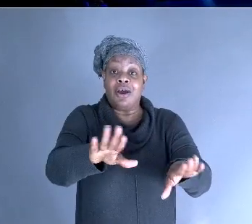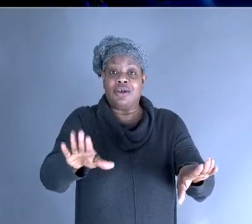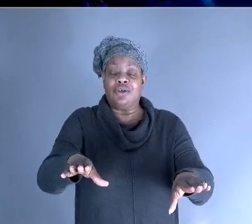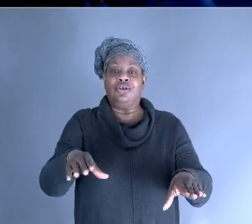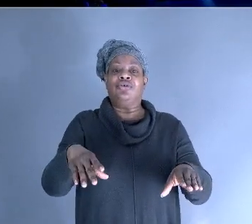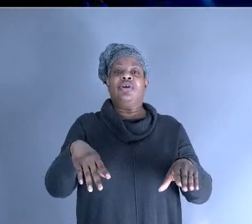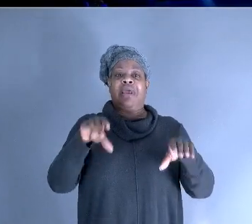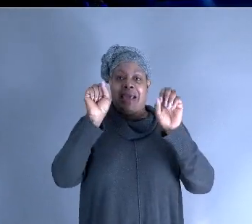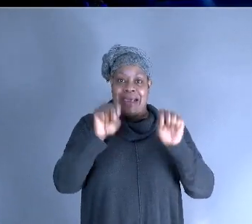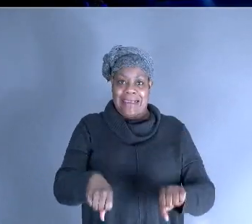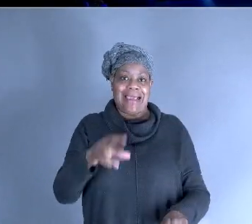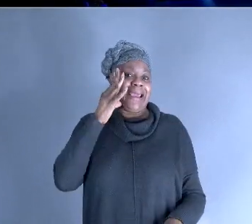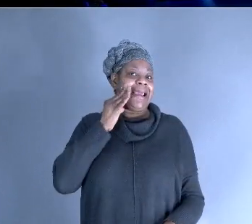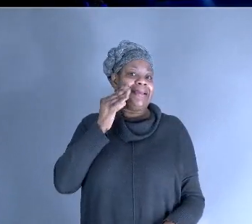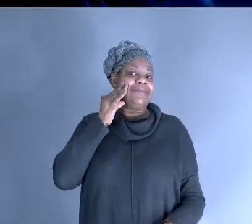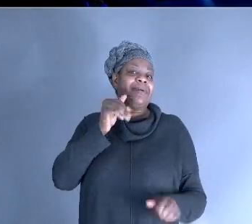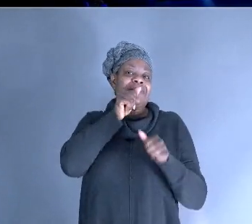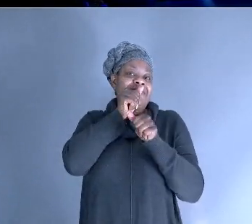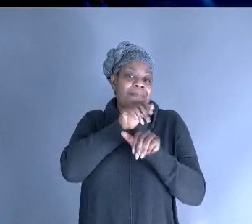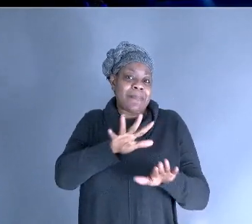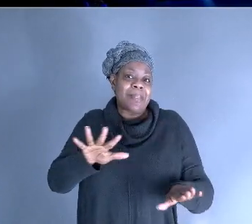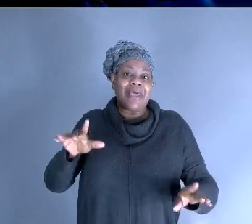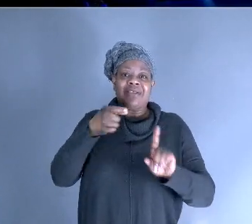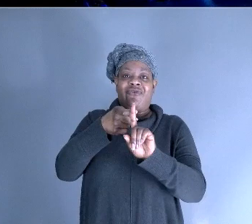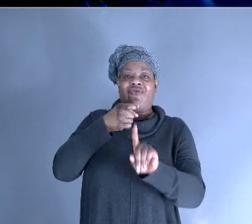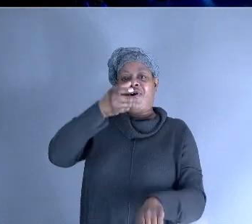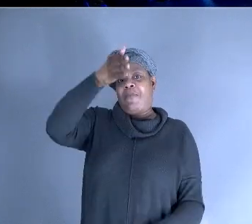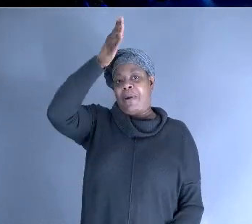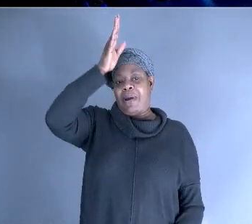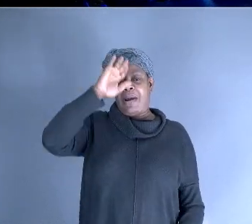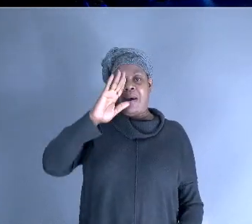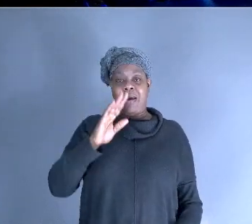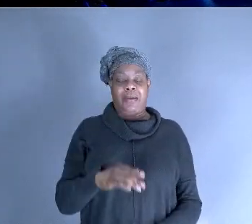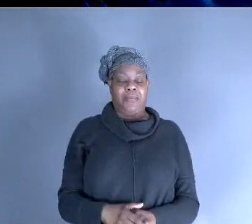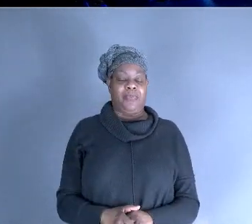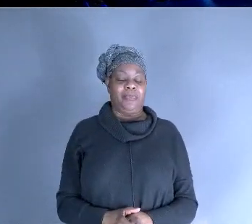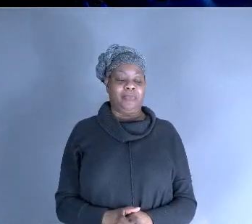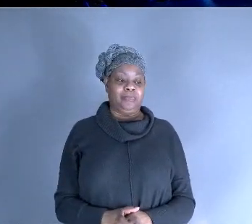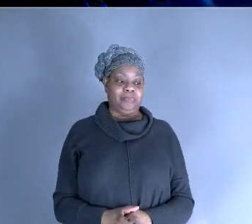marked for you even before you were born.